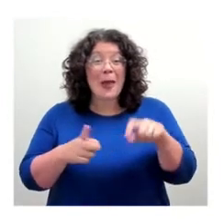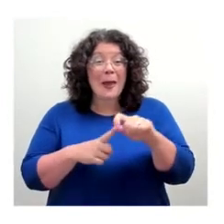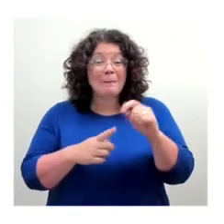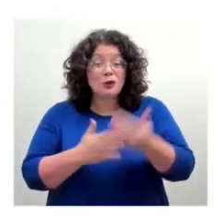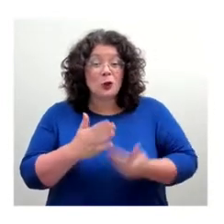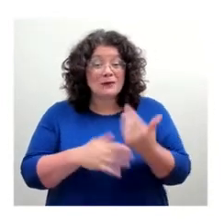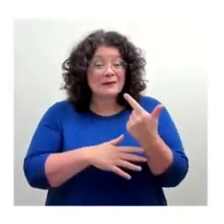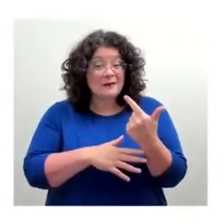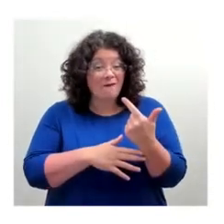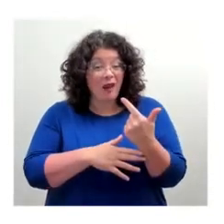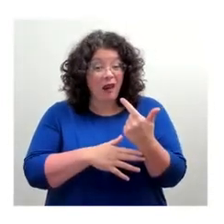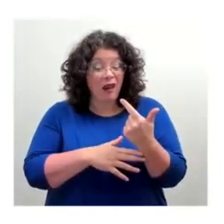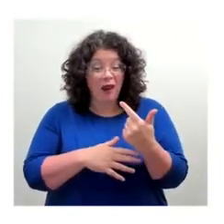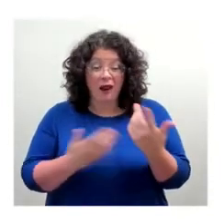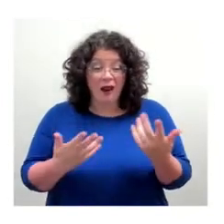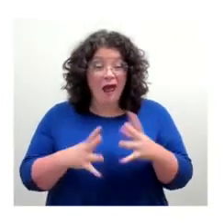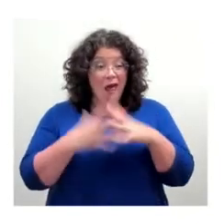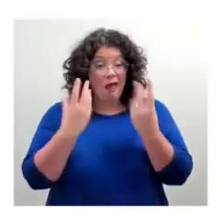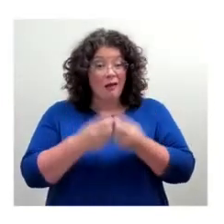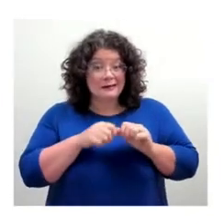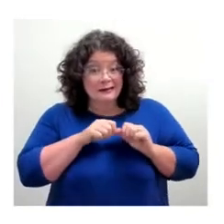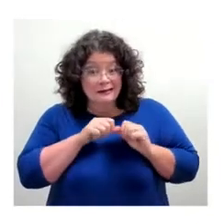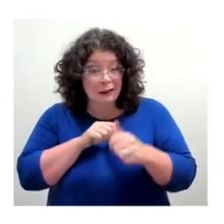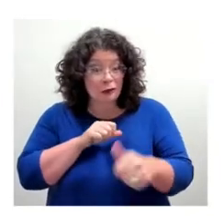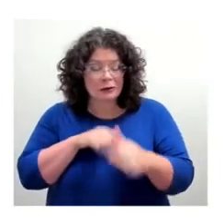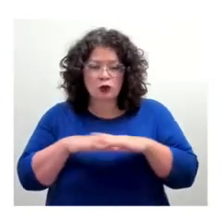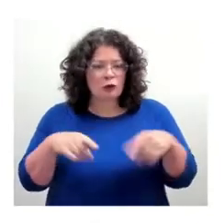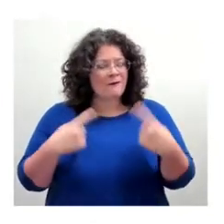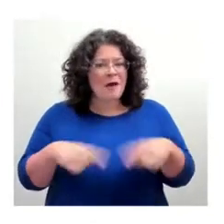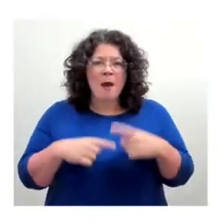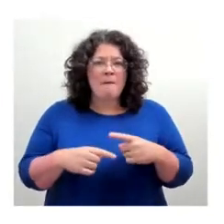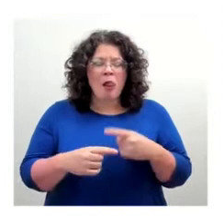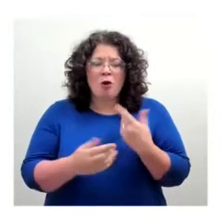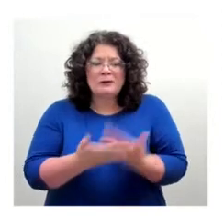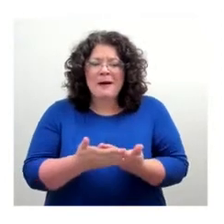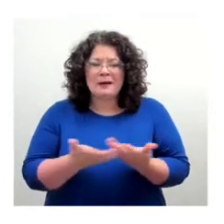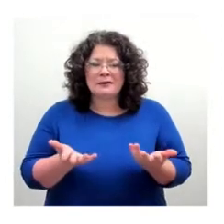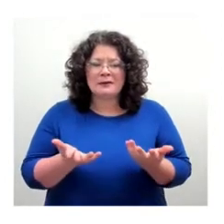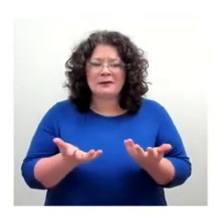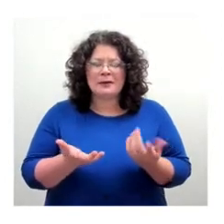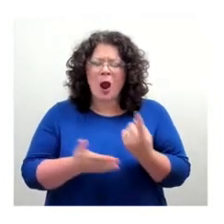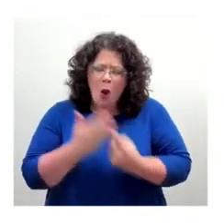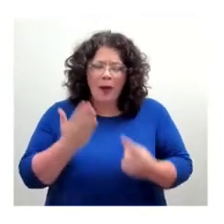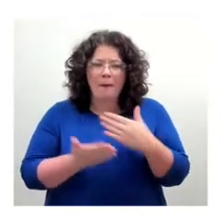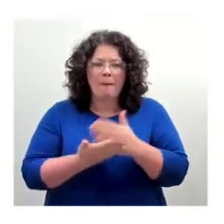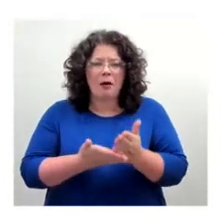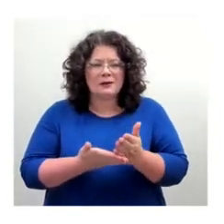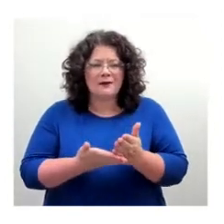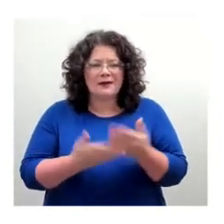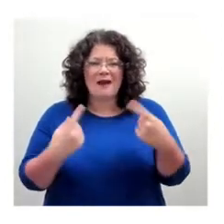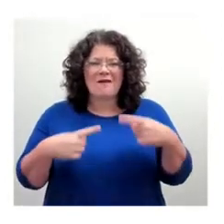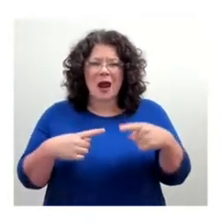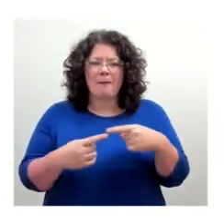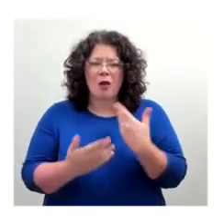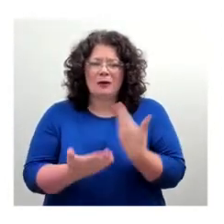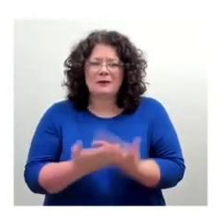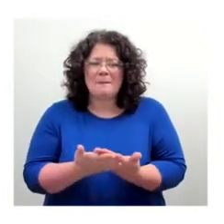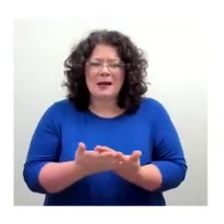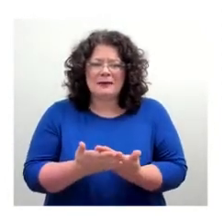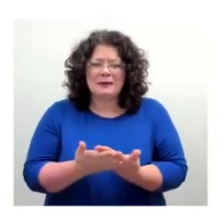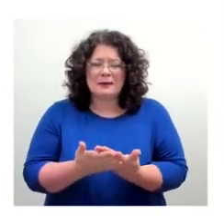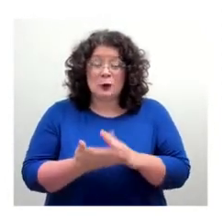join at episode 4 and just try and catch up? Or does she give up and wait for it to become available somewhere else? Well, of course, it's not going to